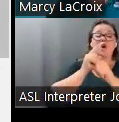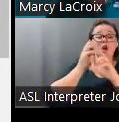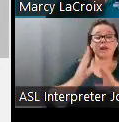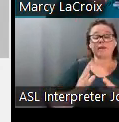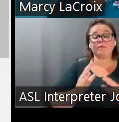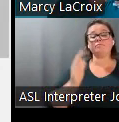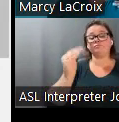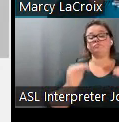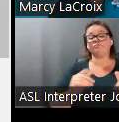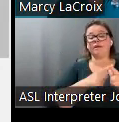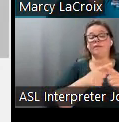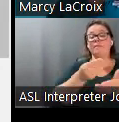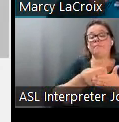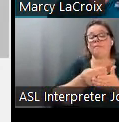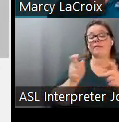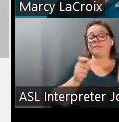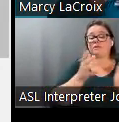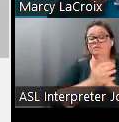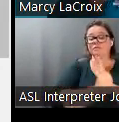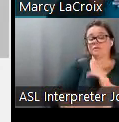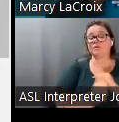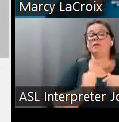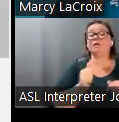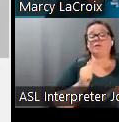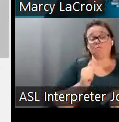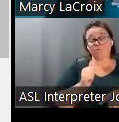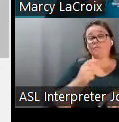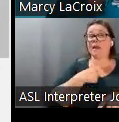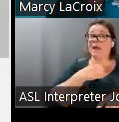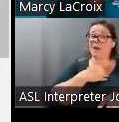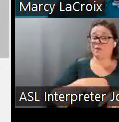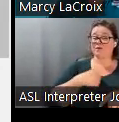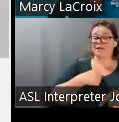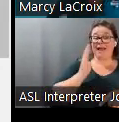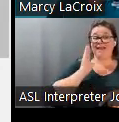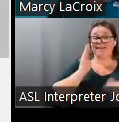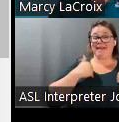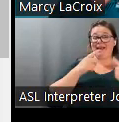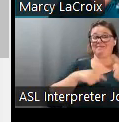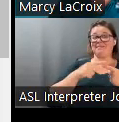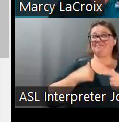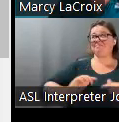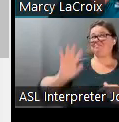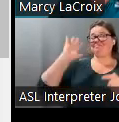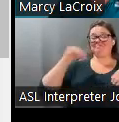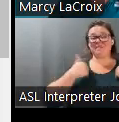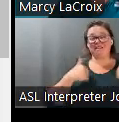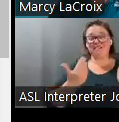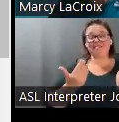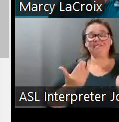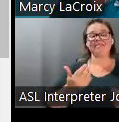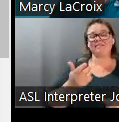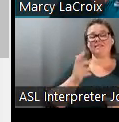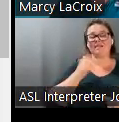then money management skills, something that I wish I would have had as a kid, something I probably am going to